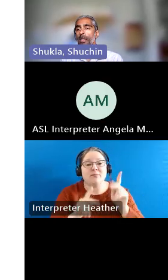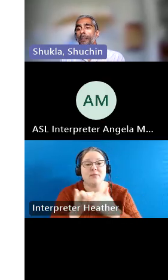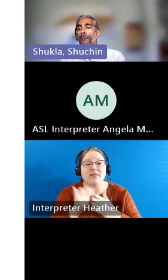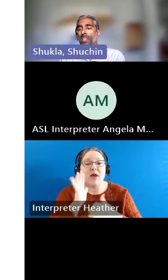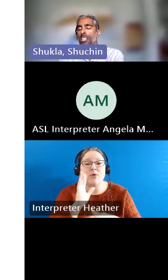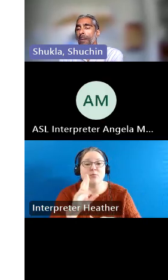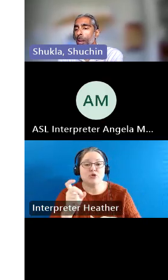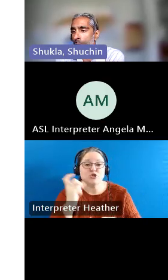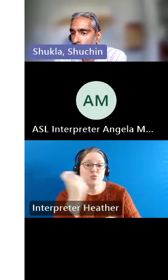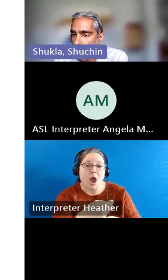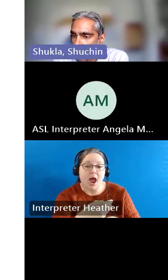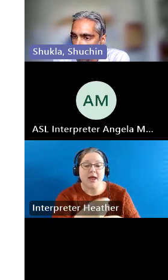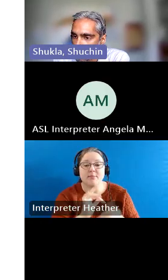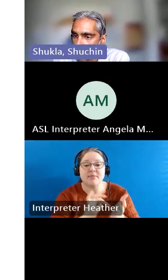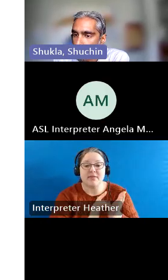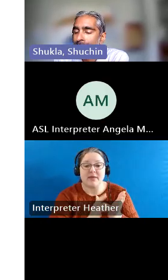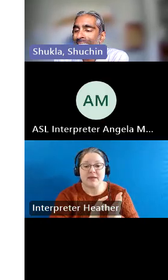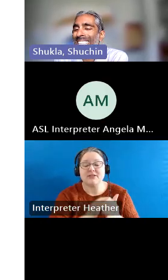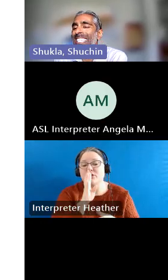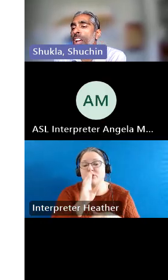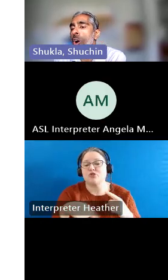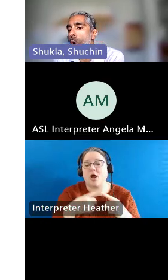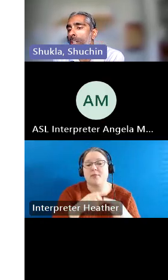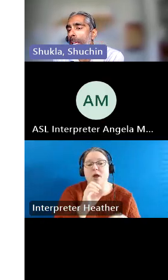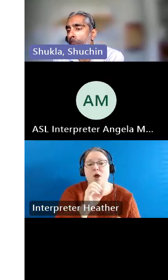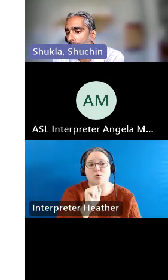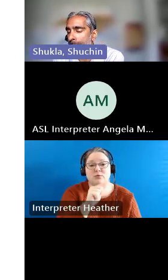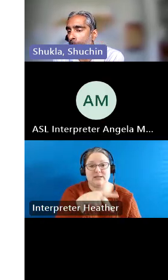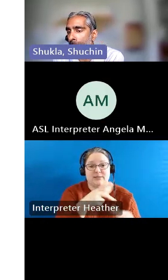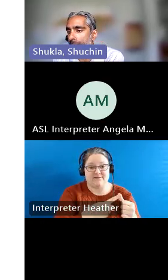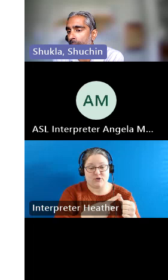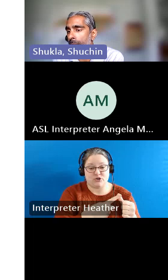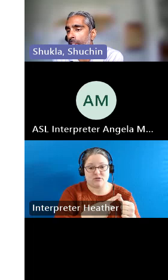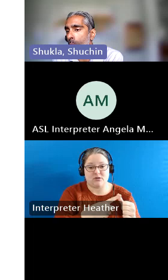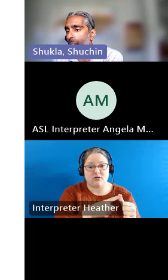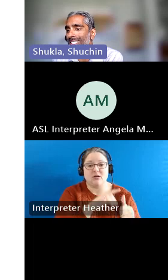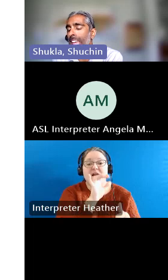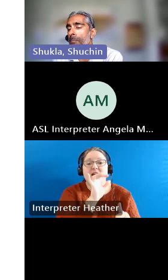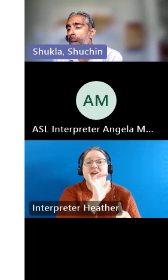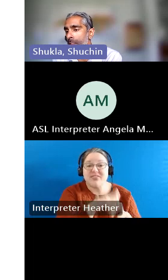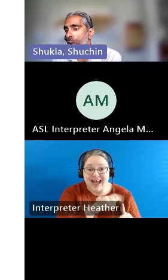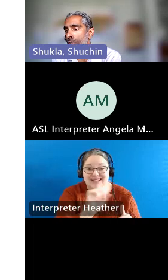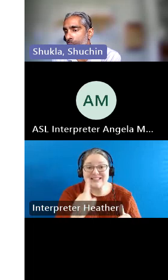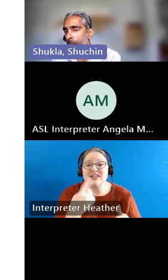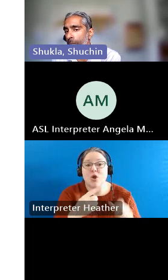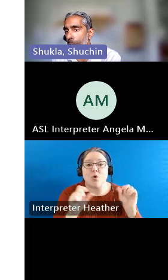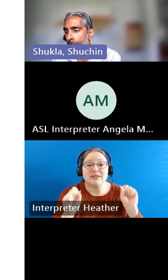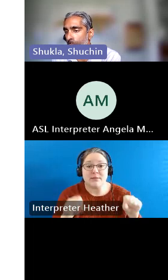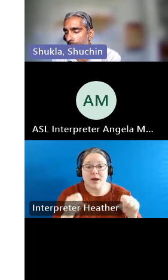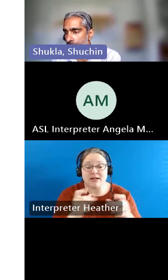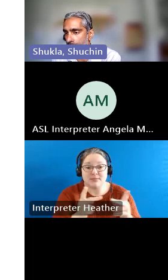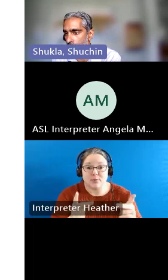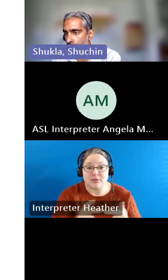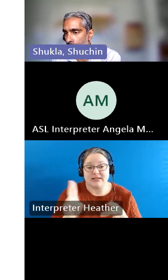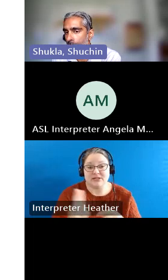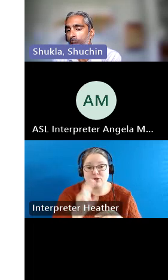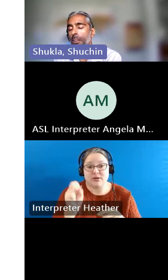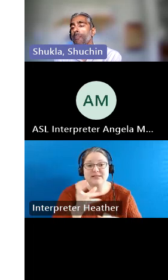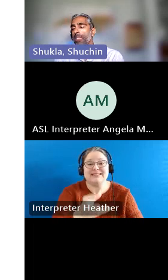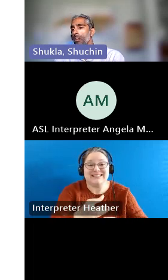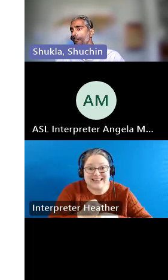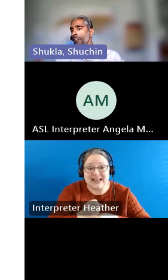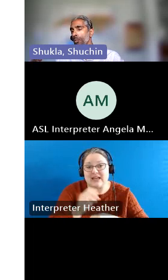But let's talk about OTPs first. This is the only possible place in the US to get methadone treatment for opioid use